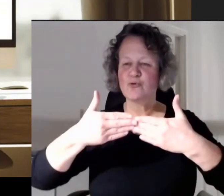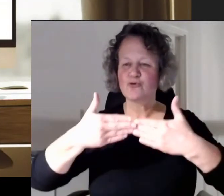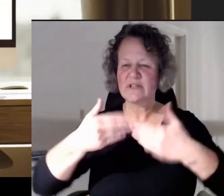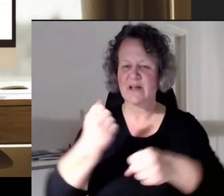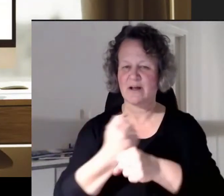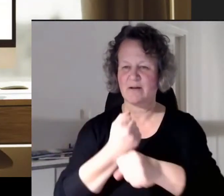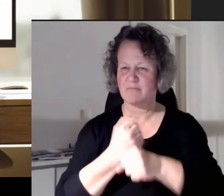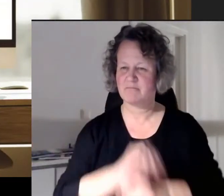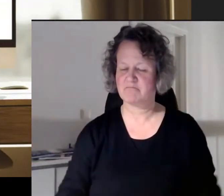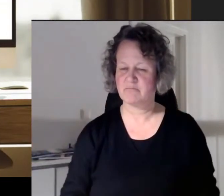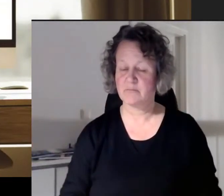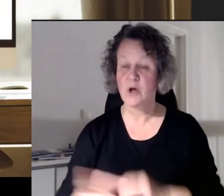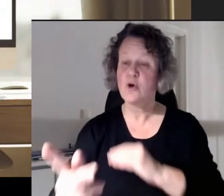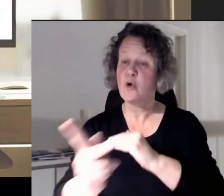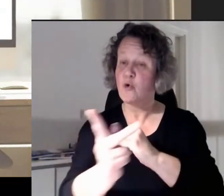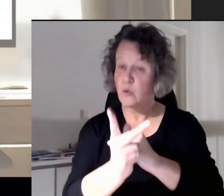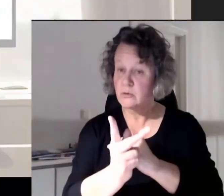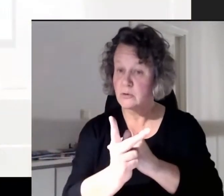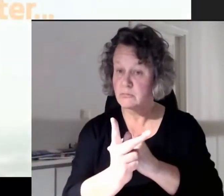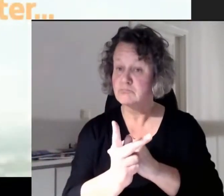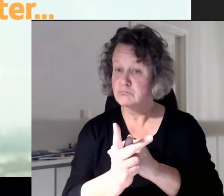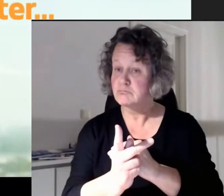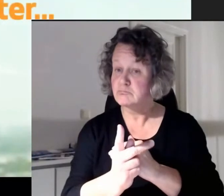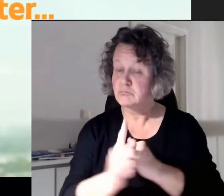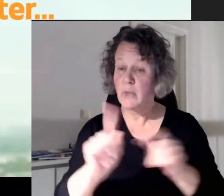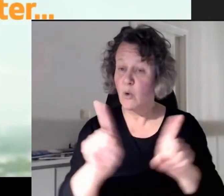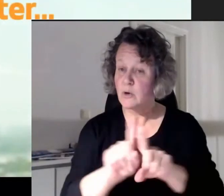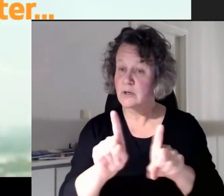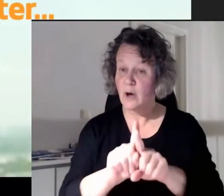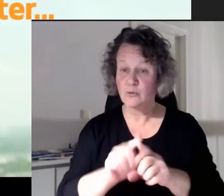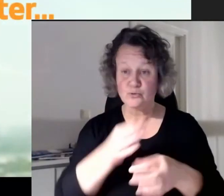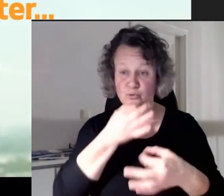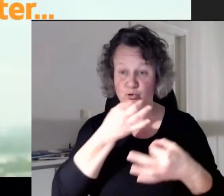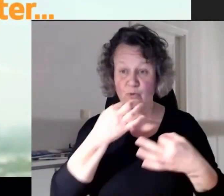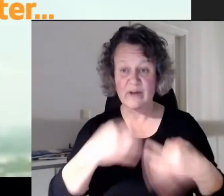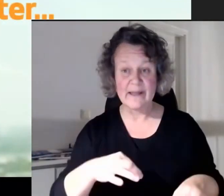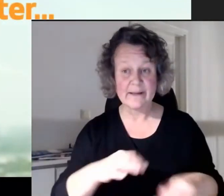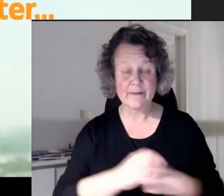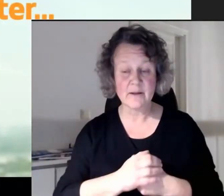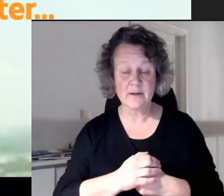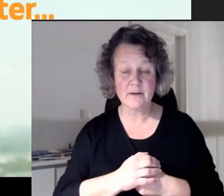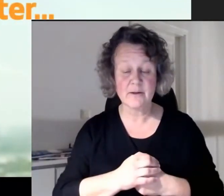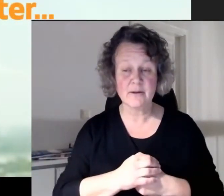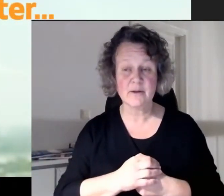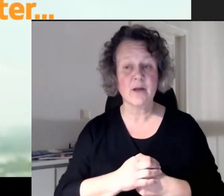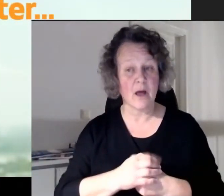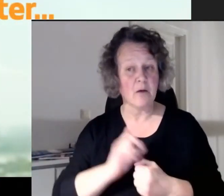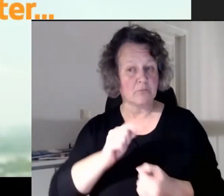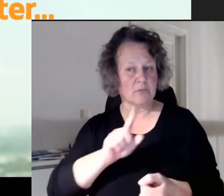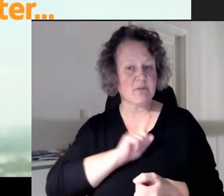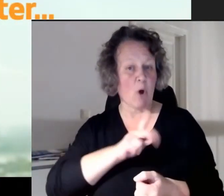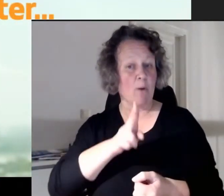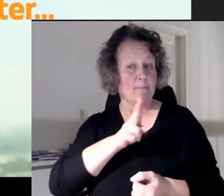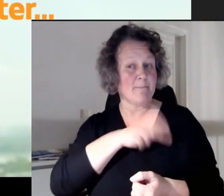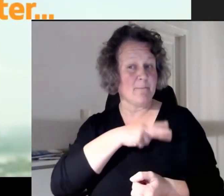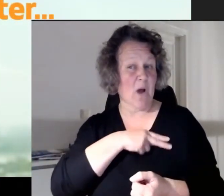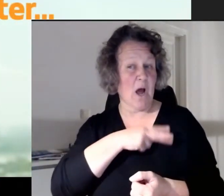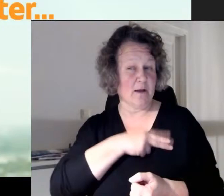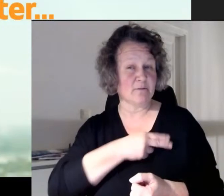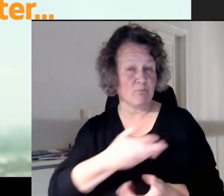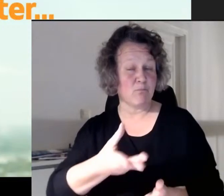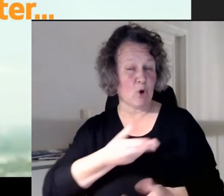quite satisfied with it. And our customer was, of course, also very satisfied with the result, and we got